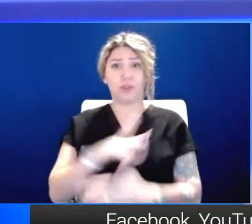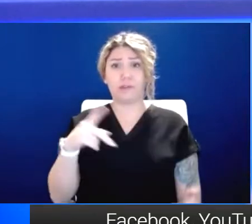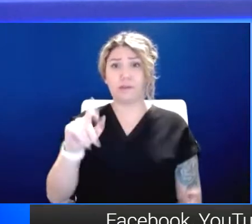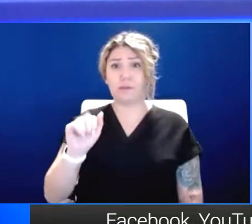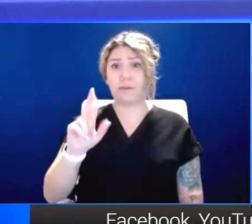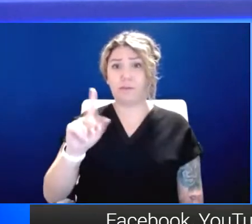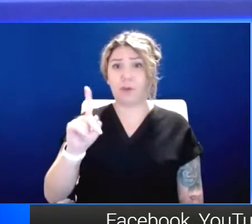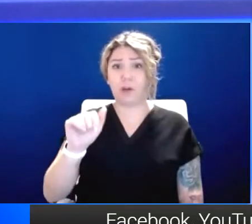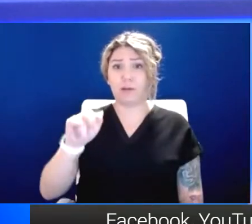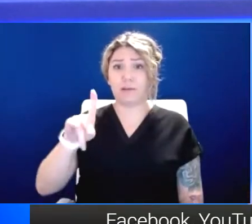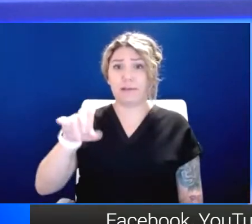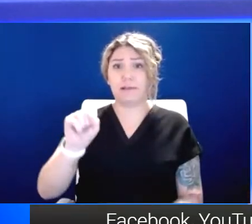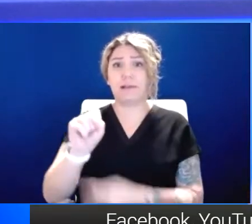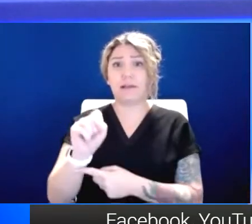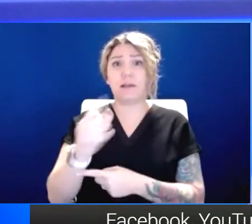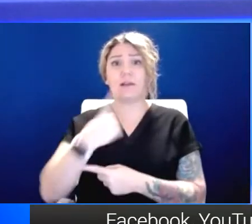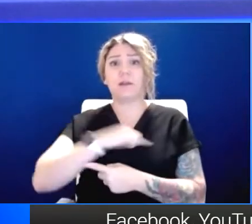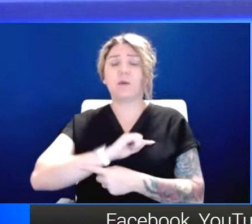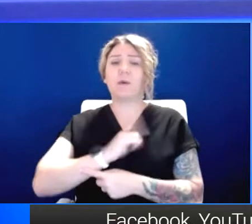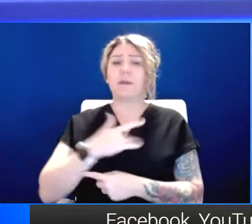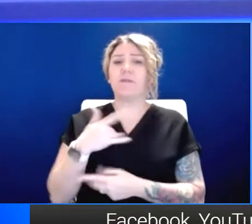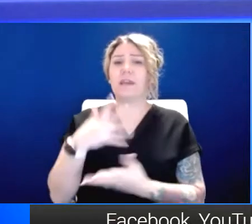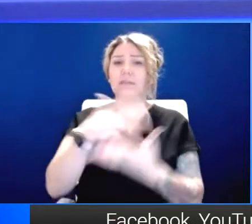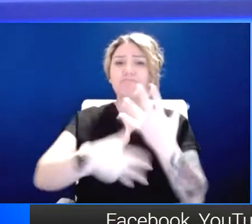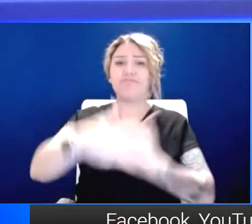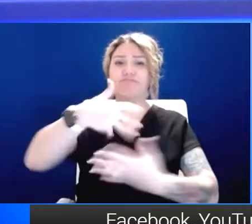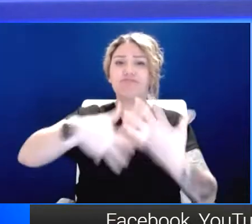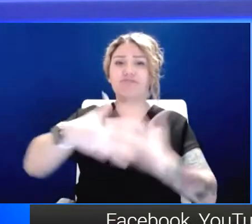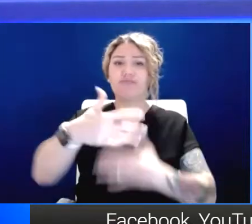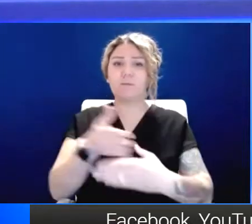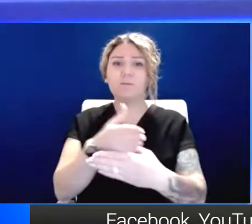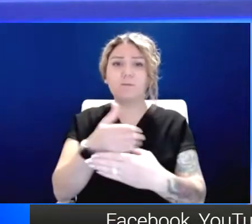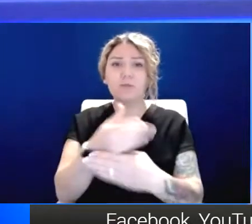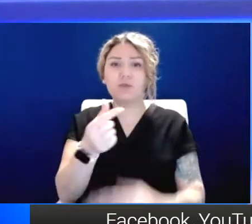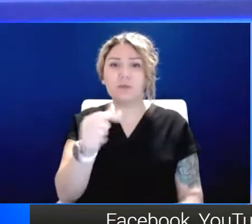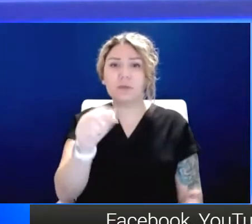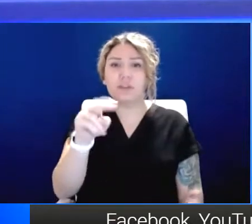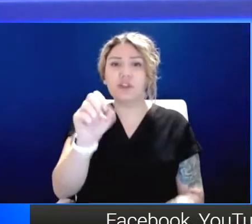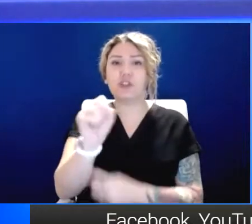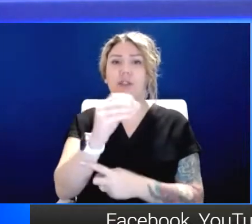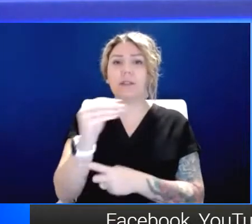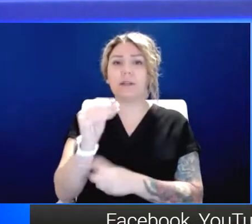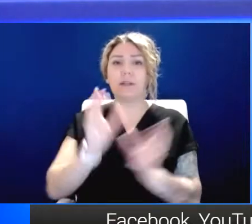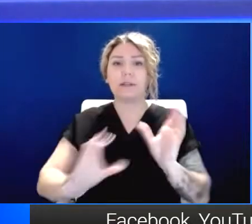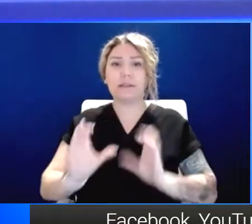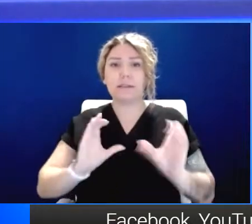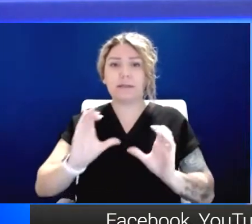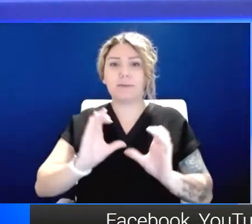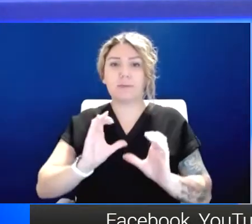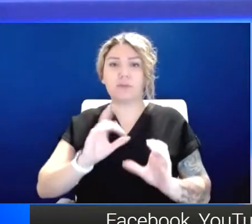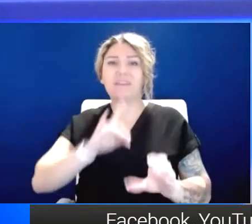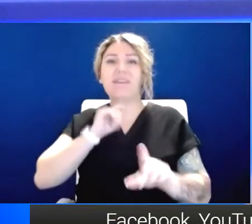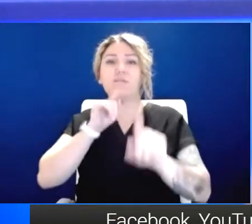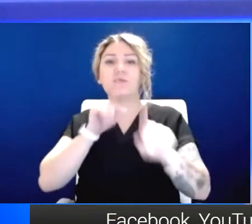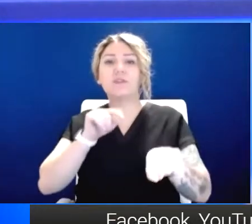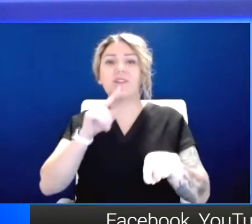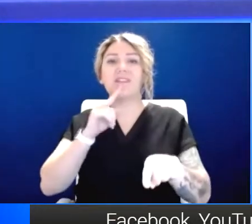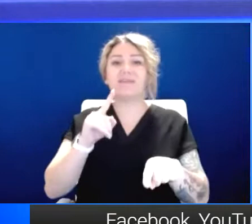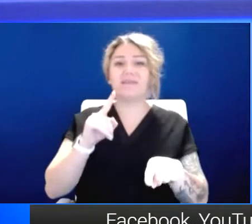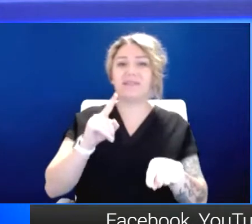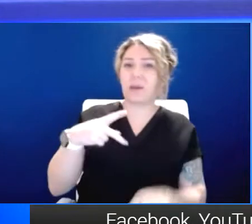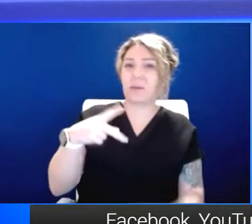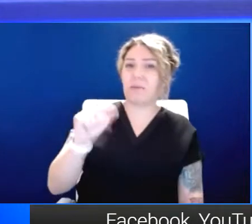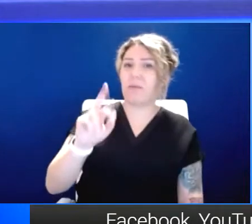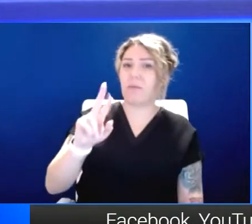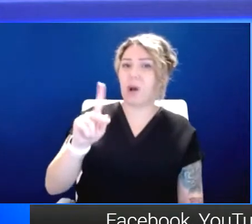that it's really the interaction between genes and chemicals that results in Parkinson's disease. So again, like I said, in a